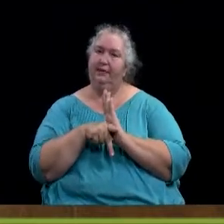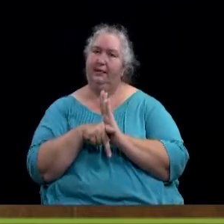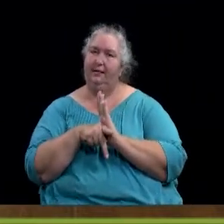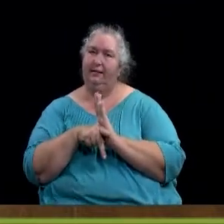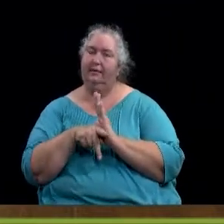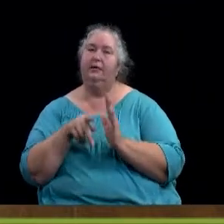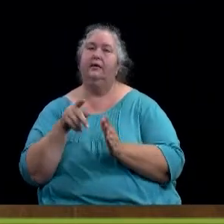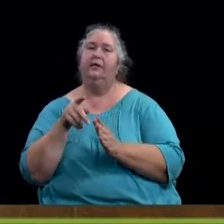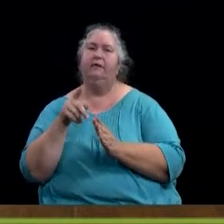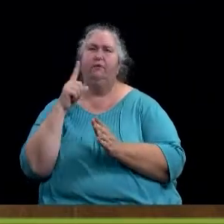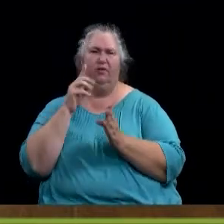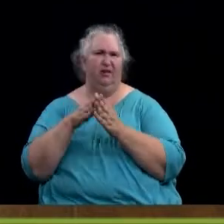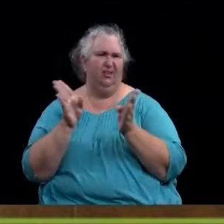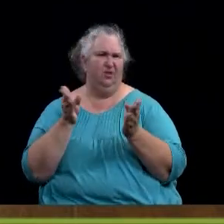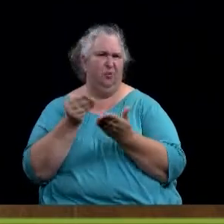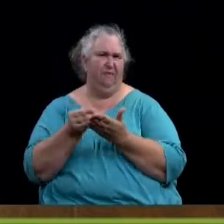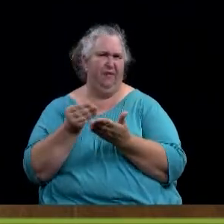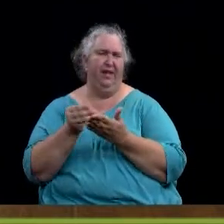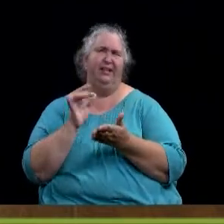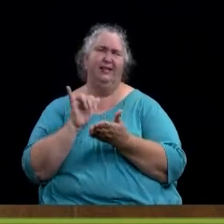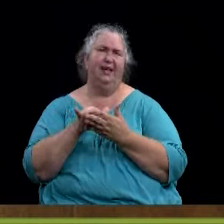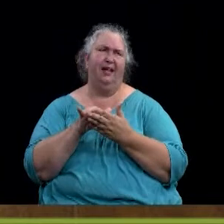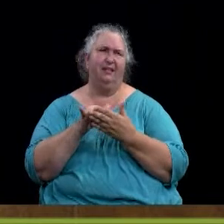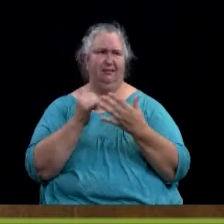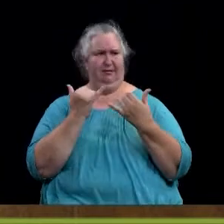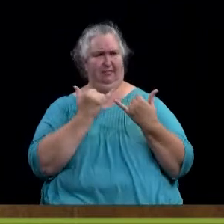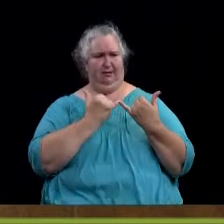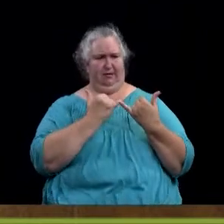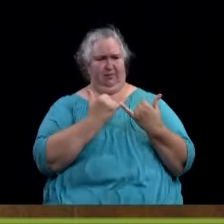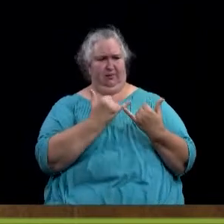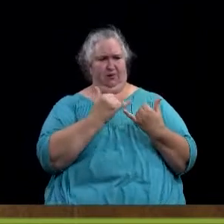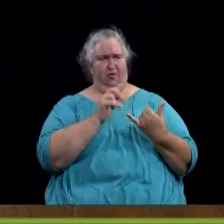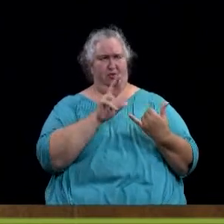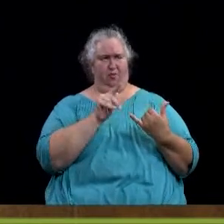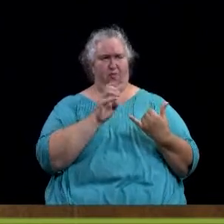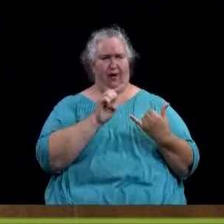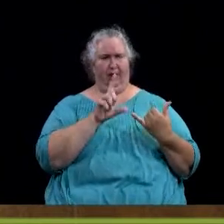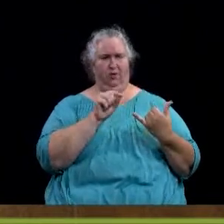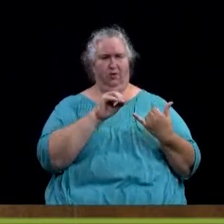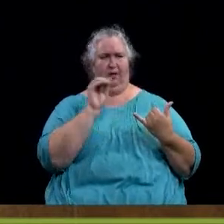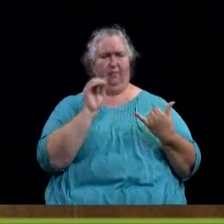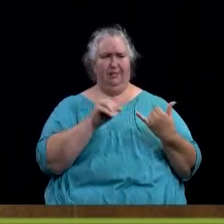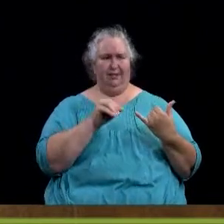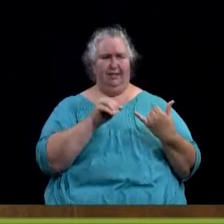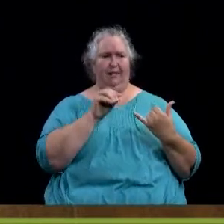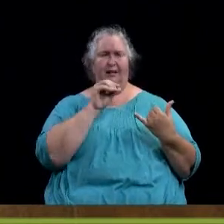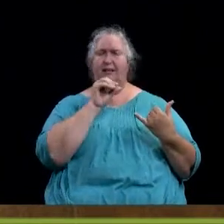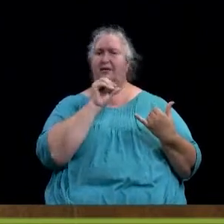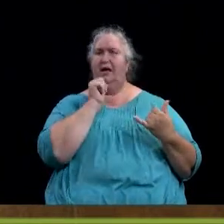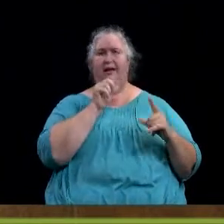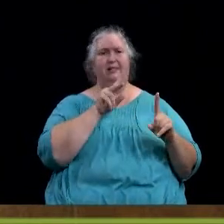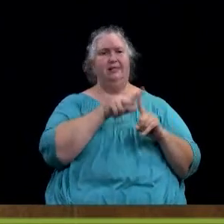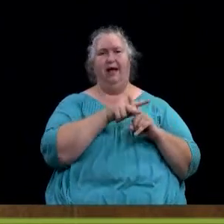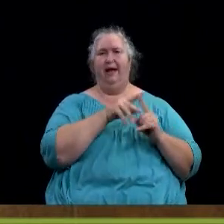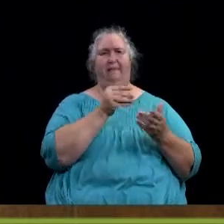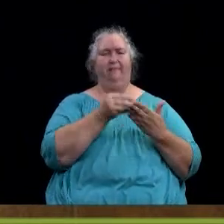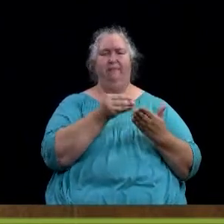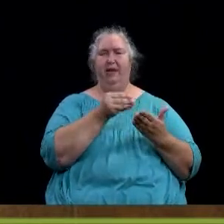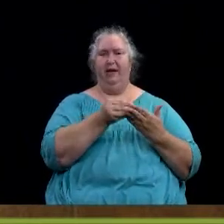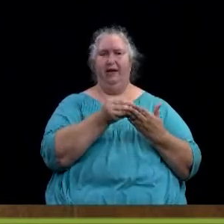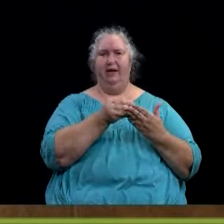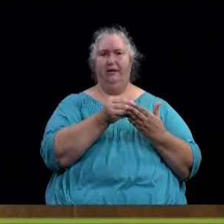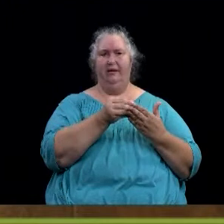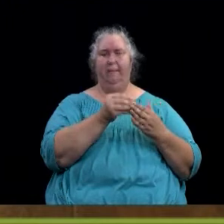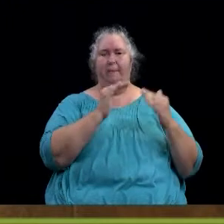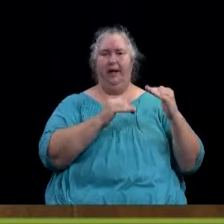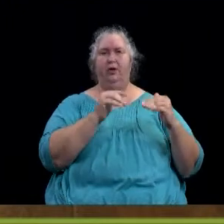current rate of 20% unassigned fund balance to a proposed rate of 28%. This approach is only possible